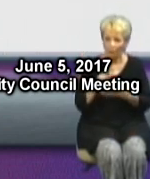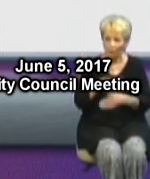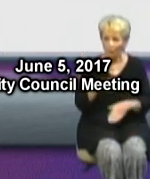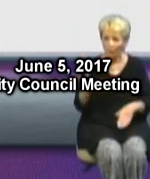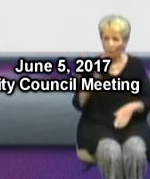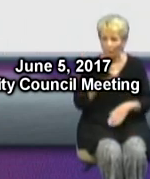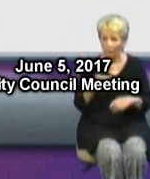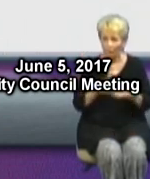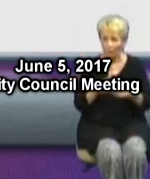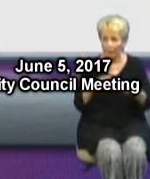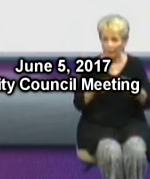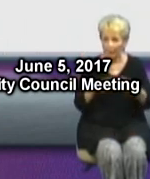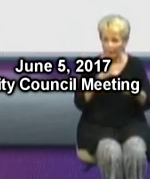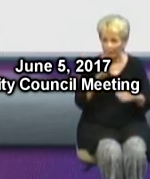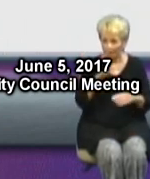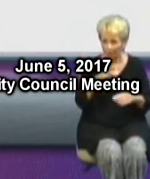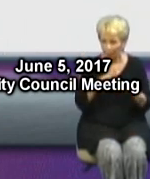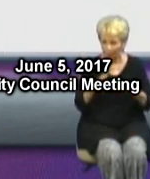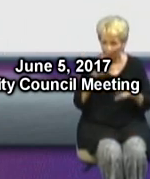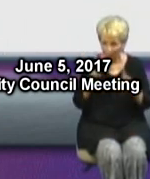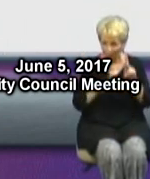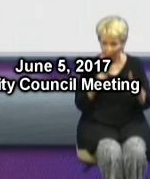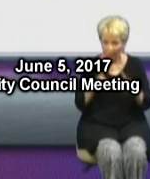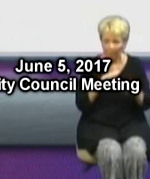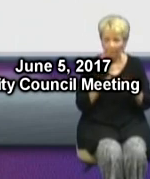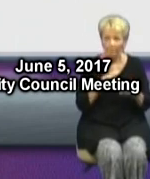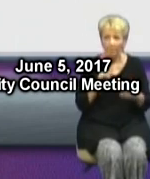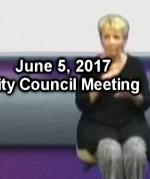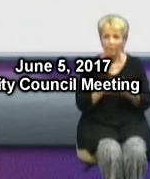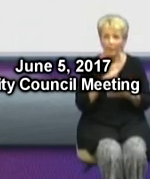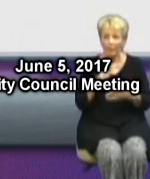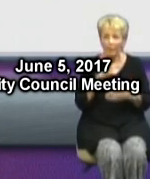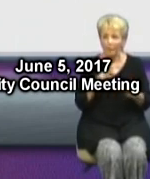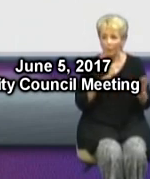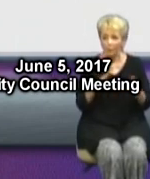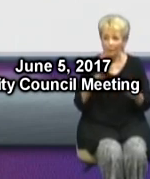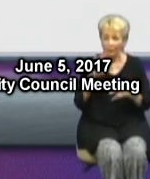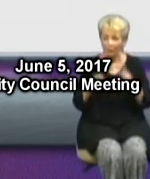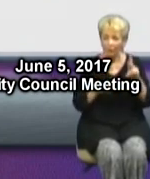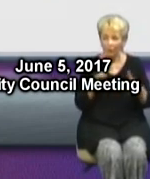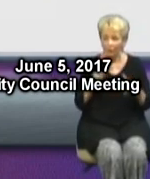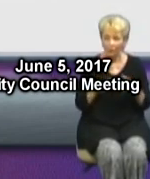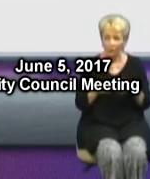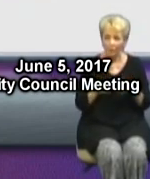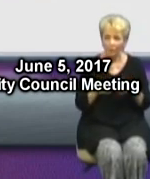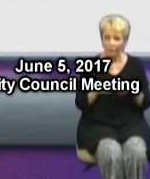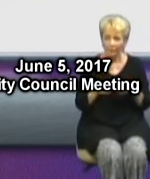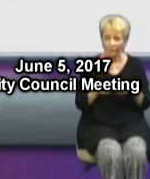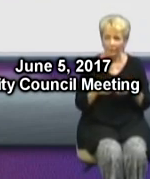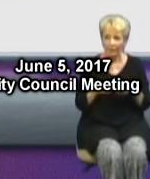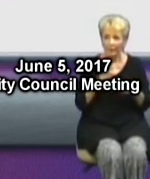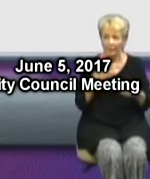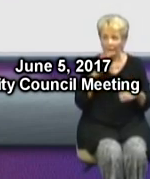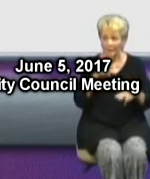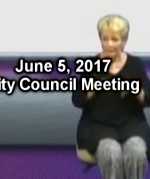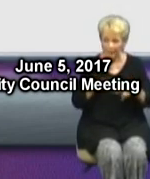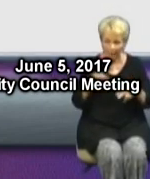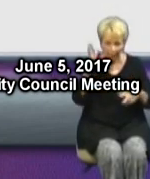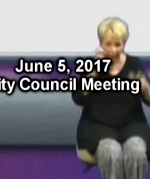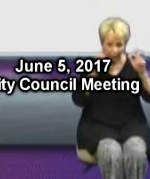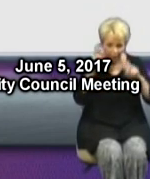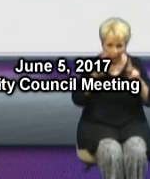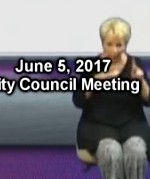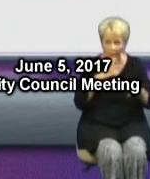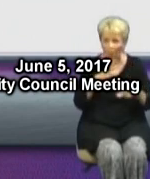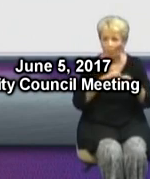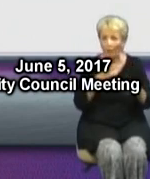with the downtown master plan folks and the rec master plan folks, and sat in sessions. I listened to the public